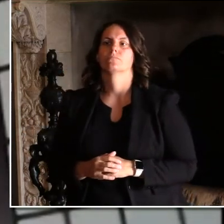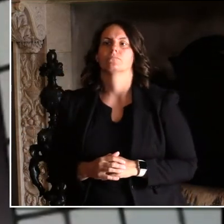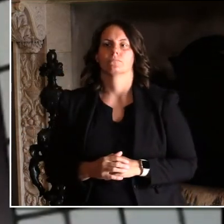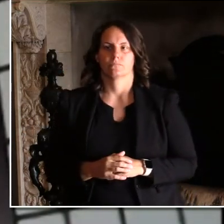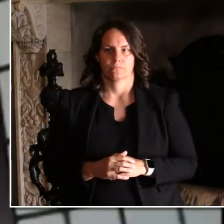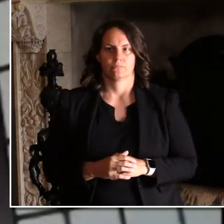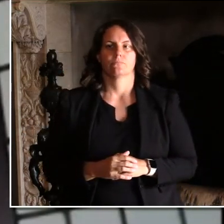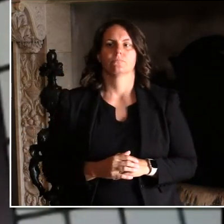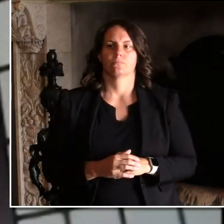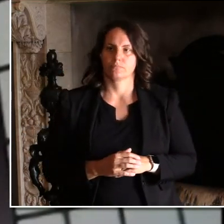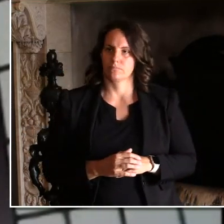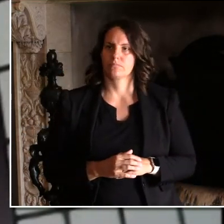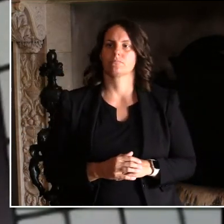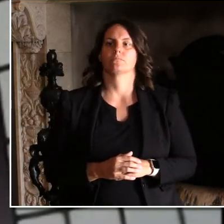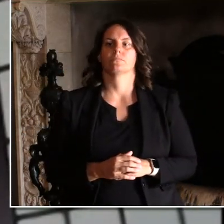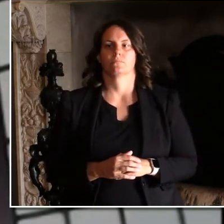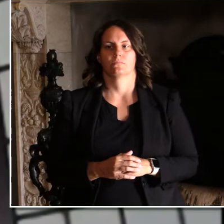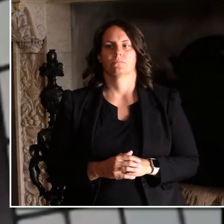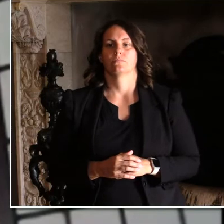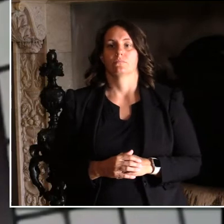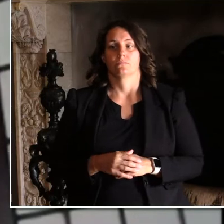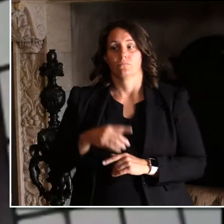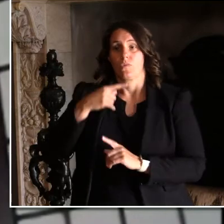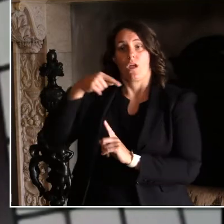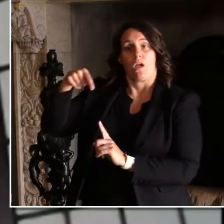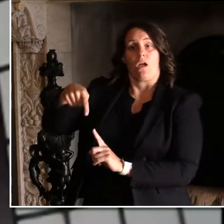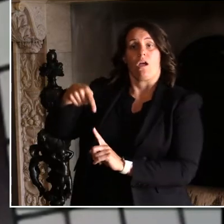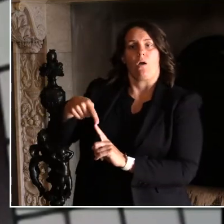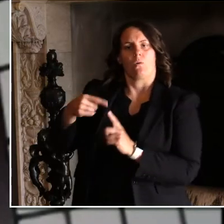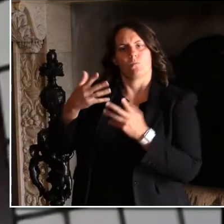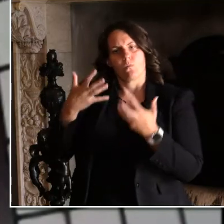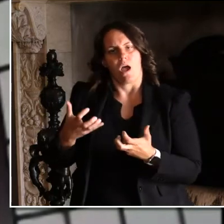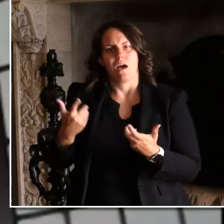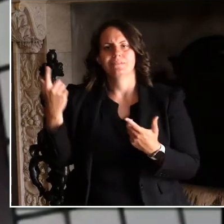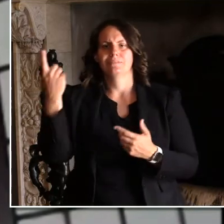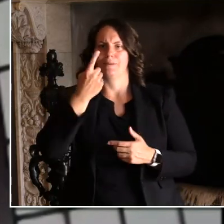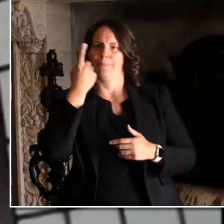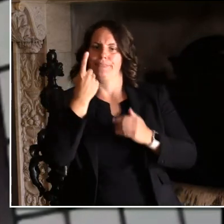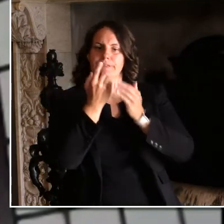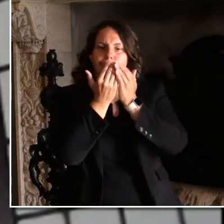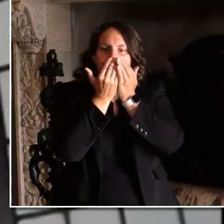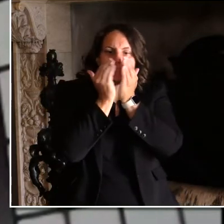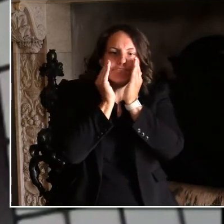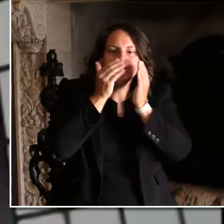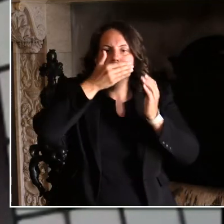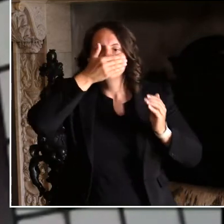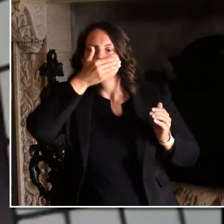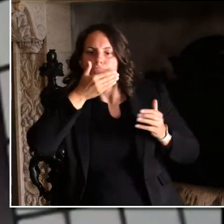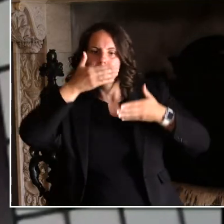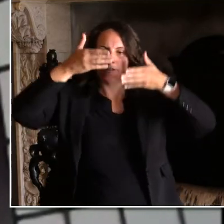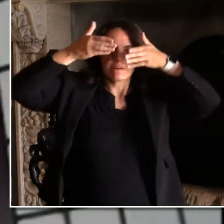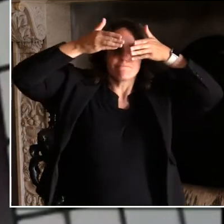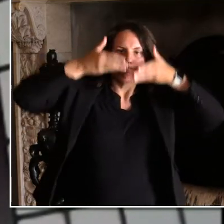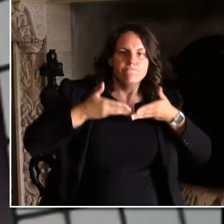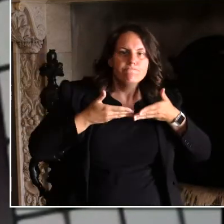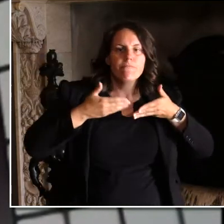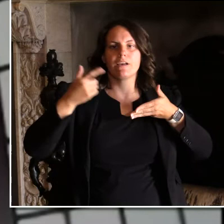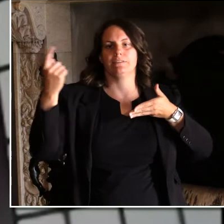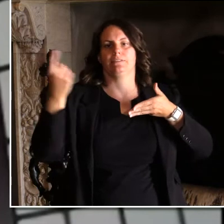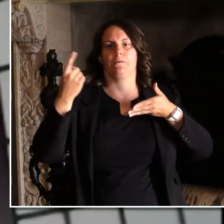clear visor, those kinds of things, that is what is going to help keep, sort of those secretions